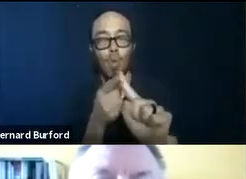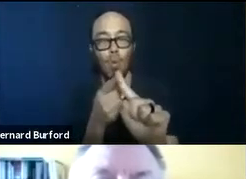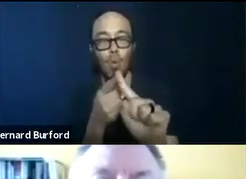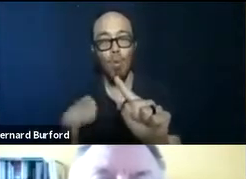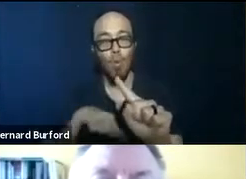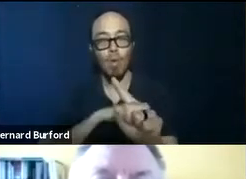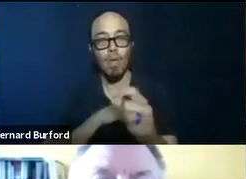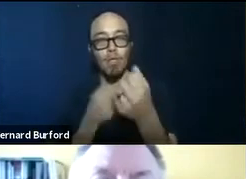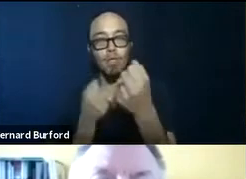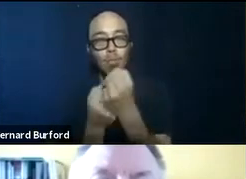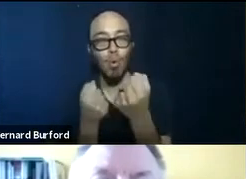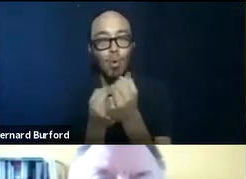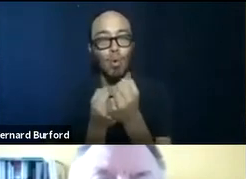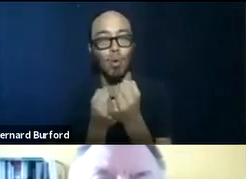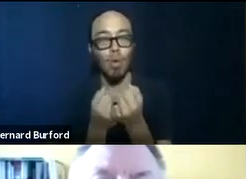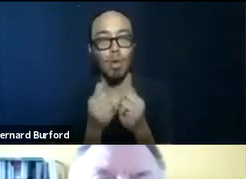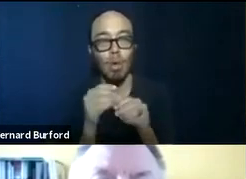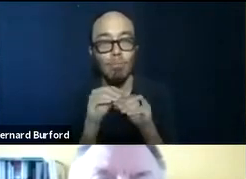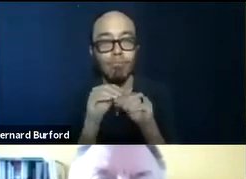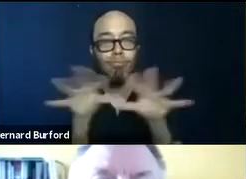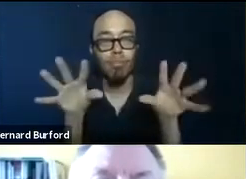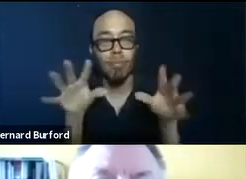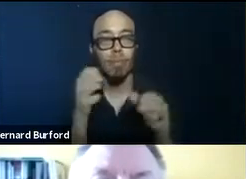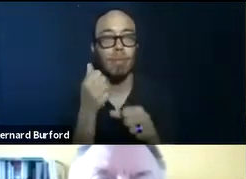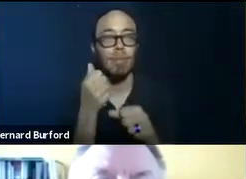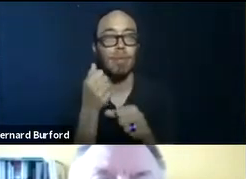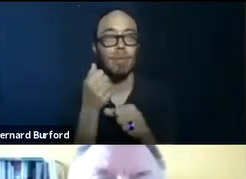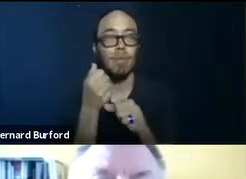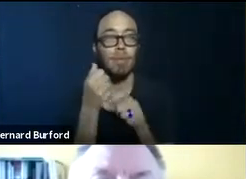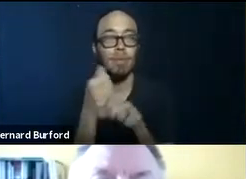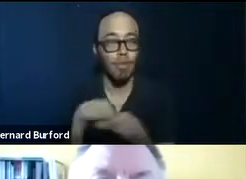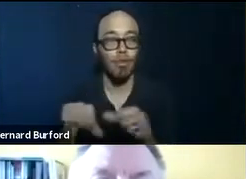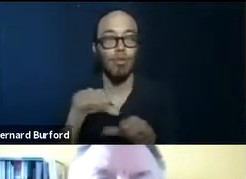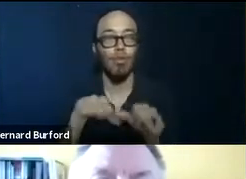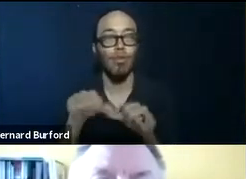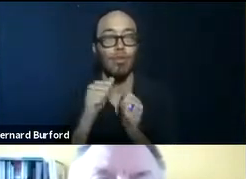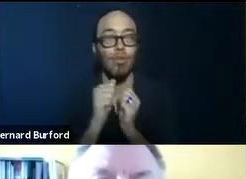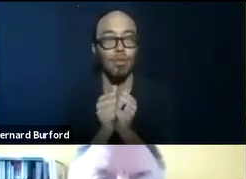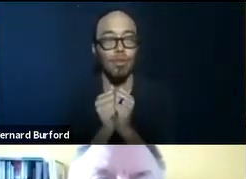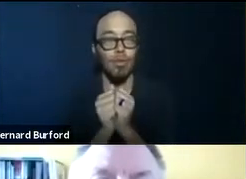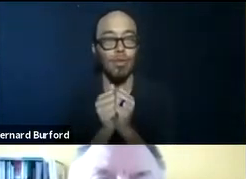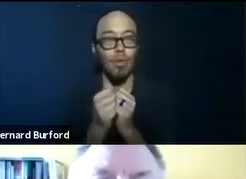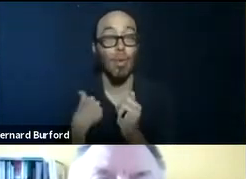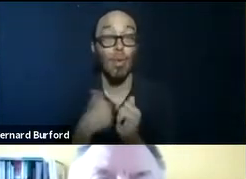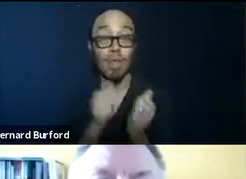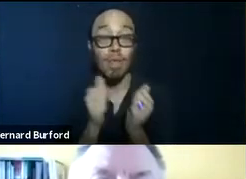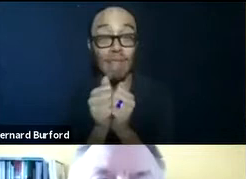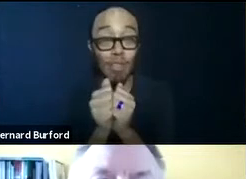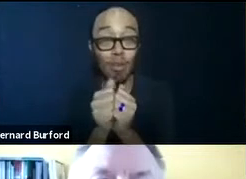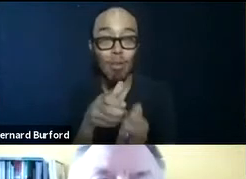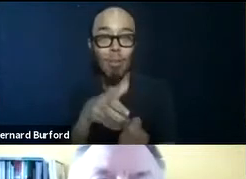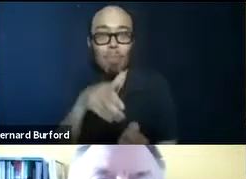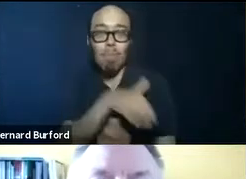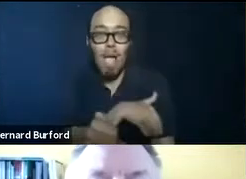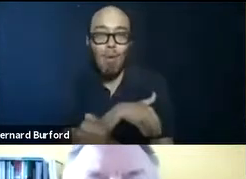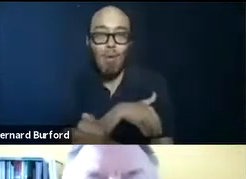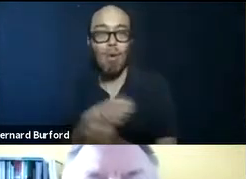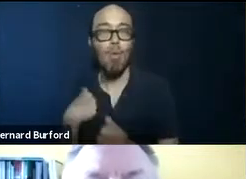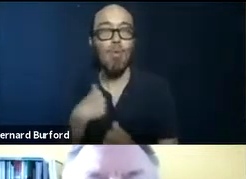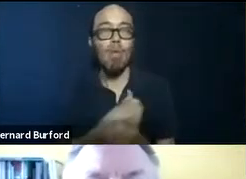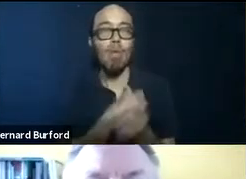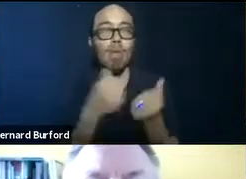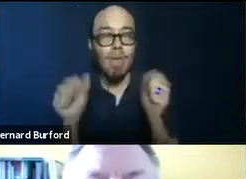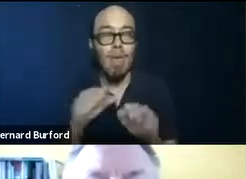and promote together. We, together, are power. We can make a